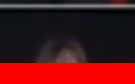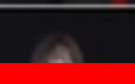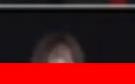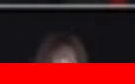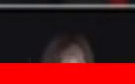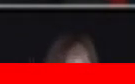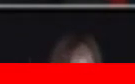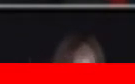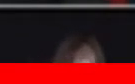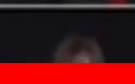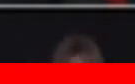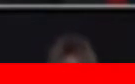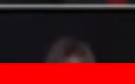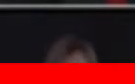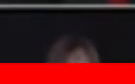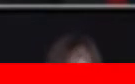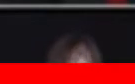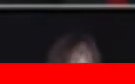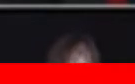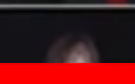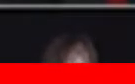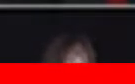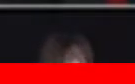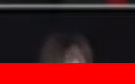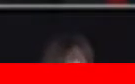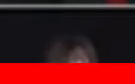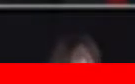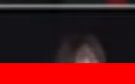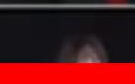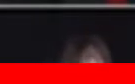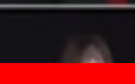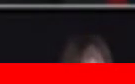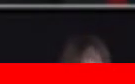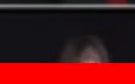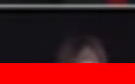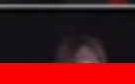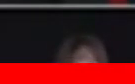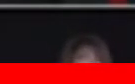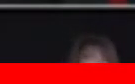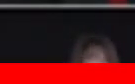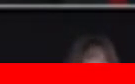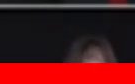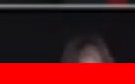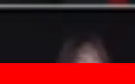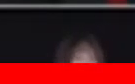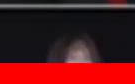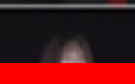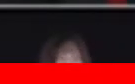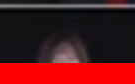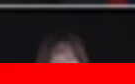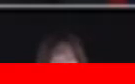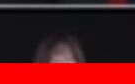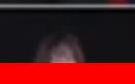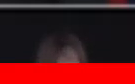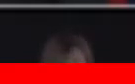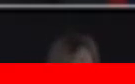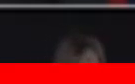ontario.ca/COVID support to access that grant. With the federal government, we're providing $57 million to bring businesses online through the Digital Main Street